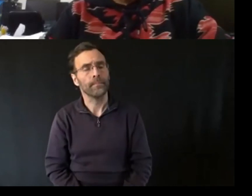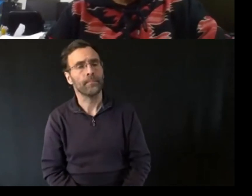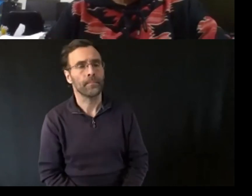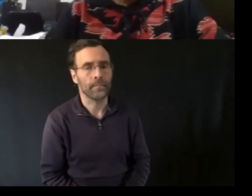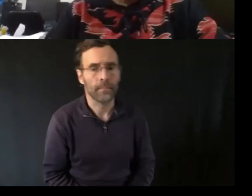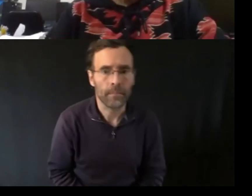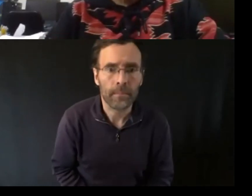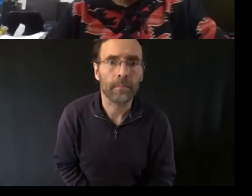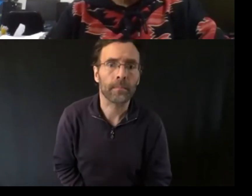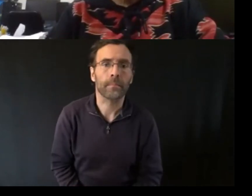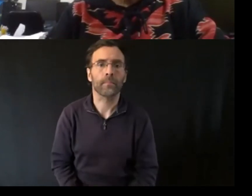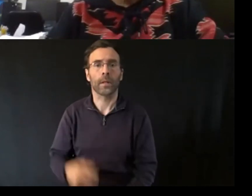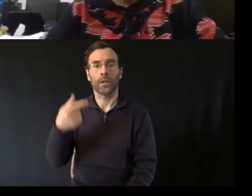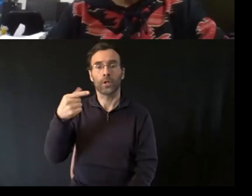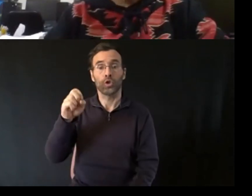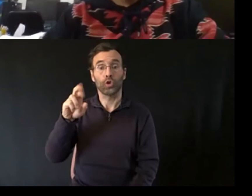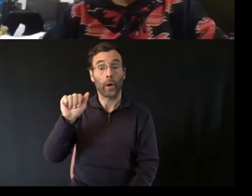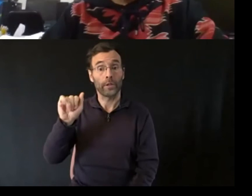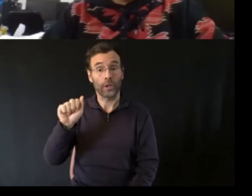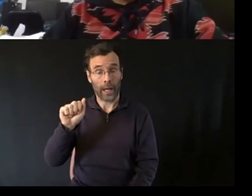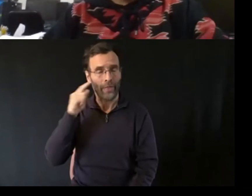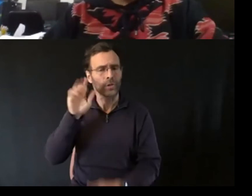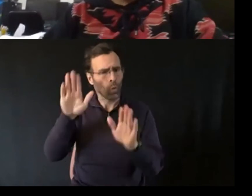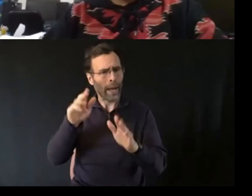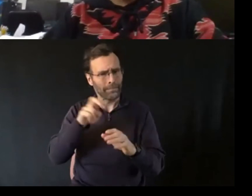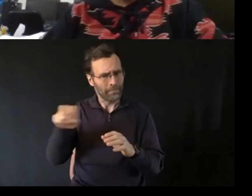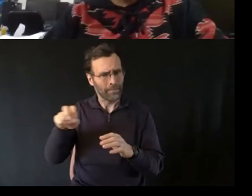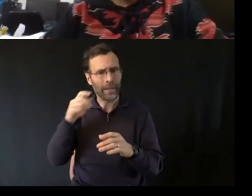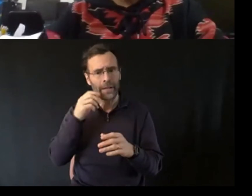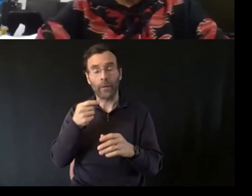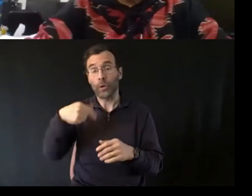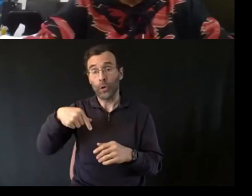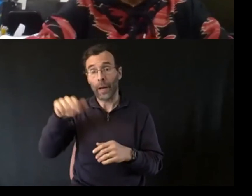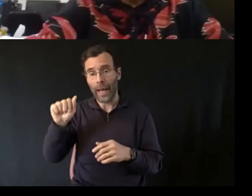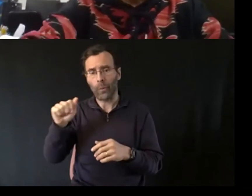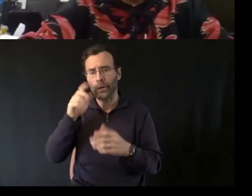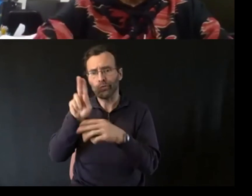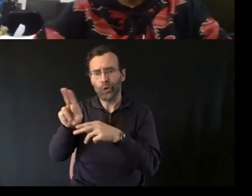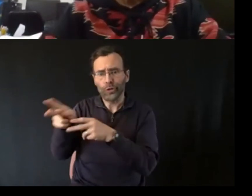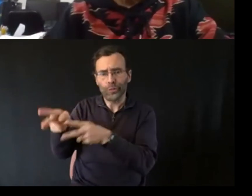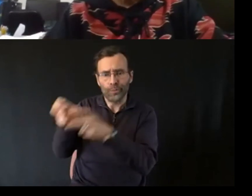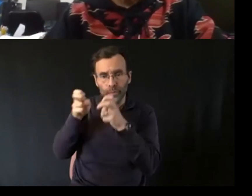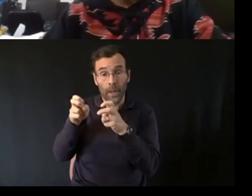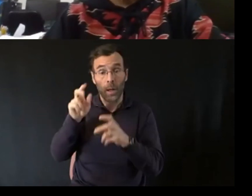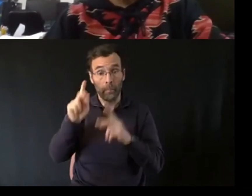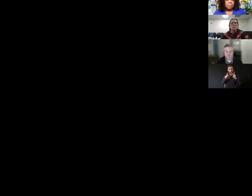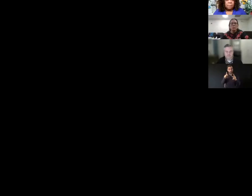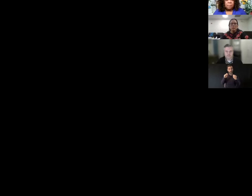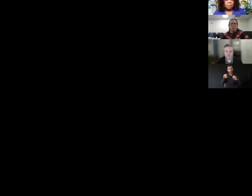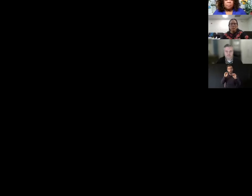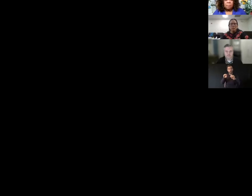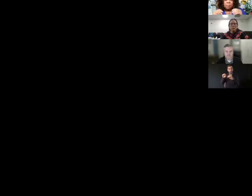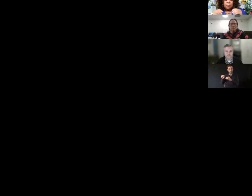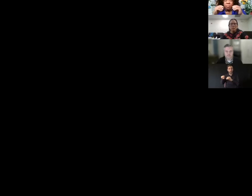Awesome. Thanks, Rajean. I think that's a great segue. We have had a few questions coming in the Q&A. Folks are invited. We do want to make